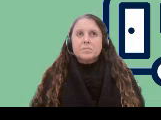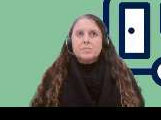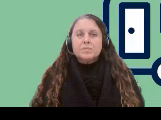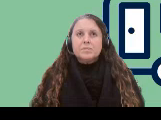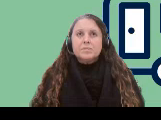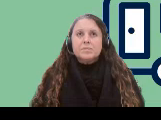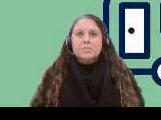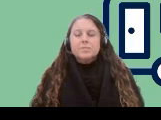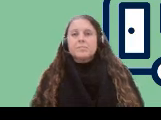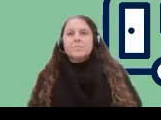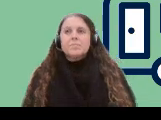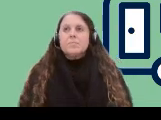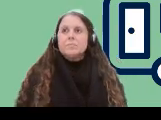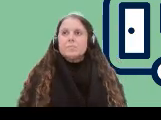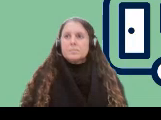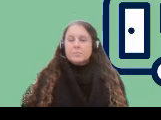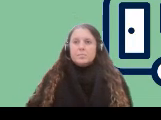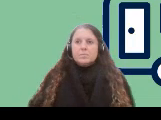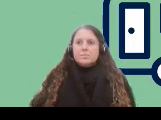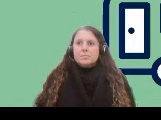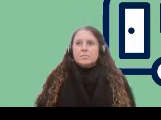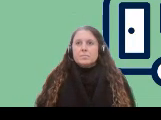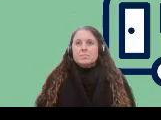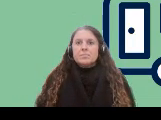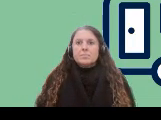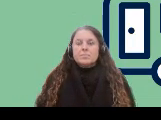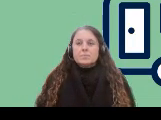terminated, enter their last day of employment with you.